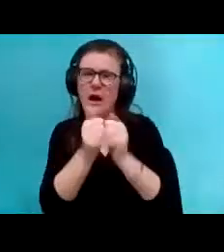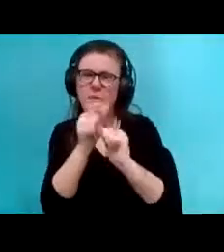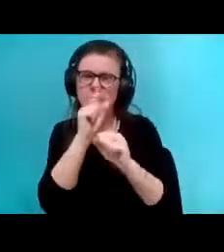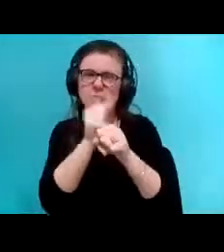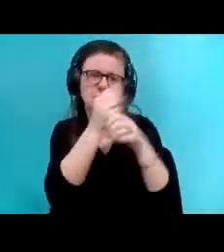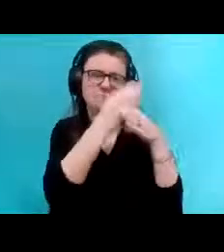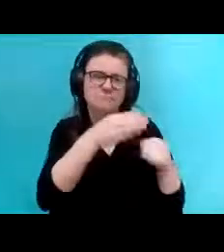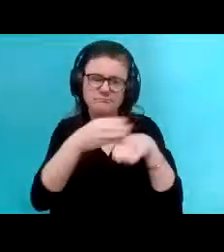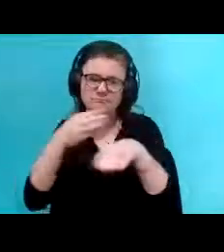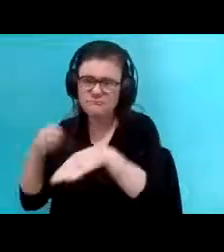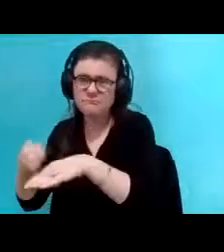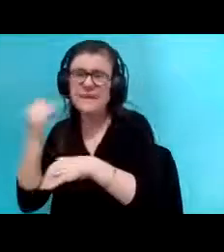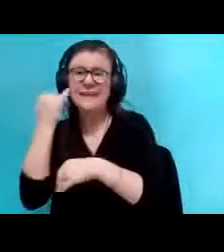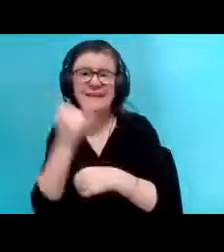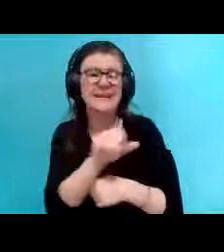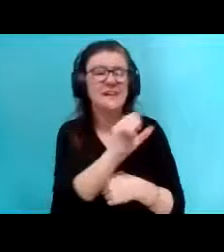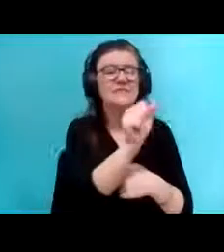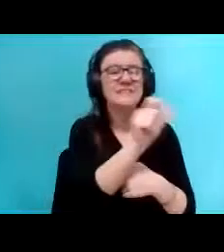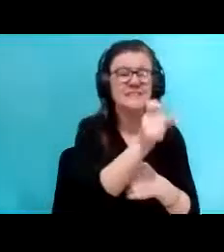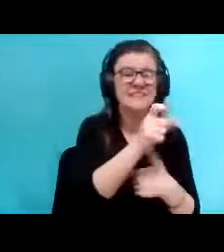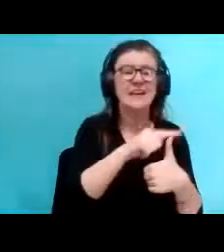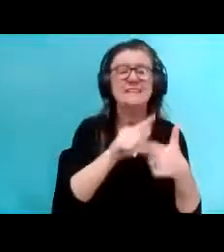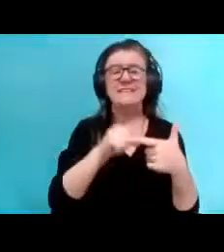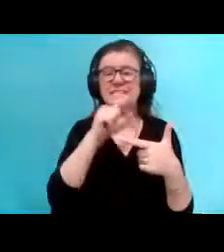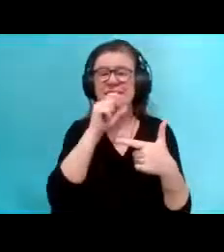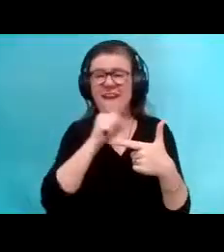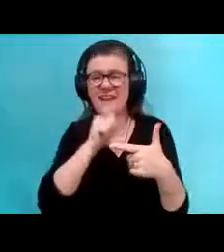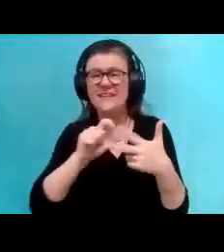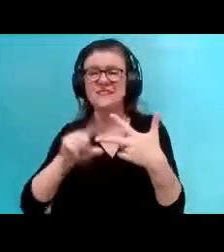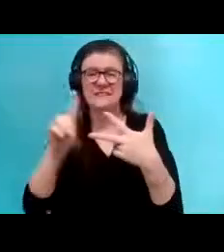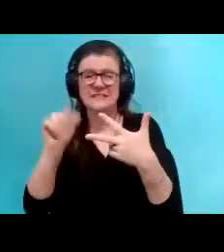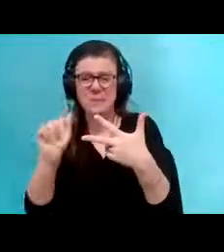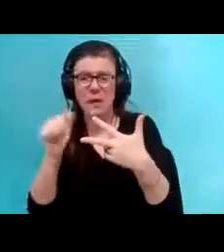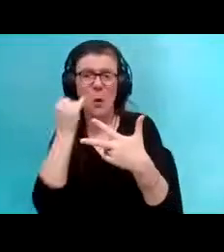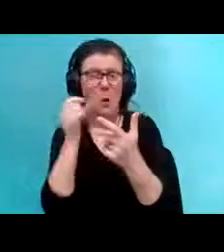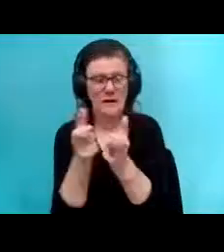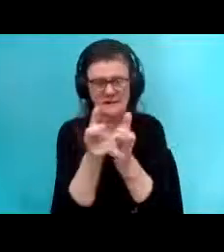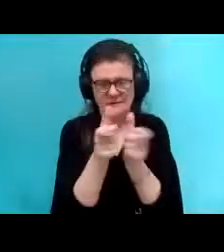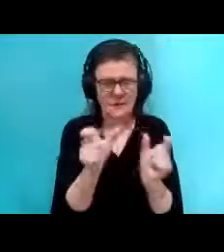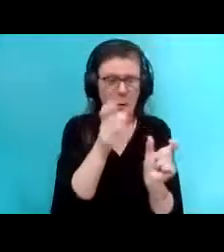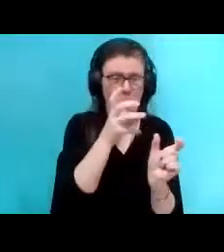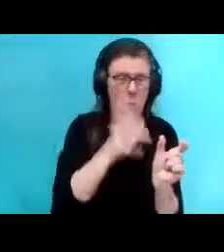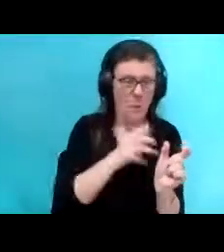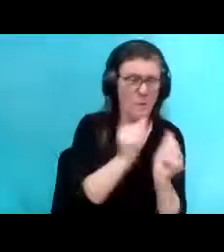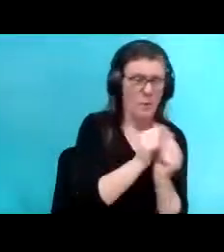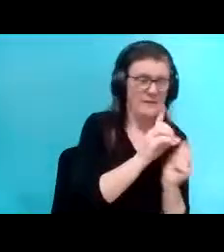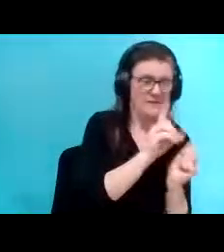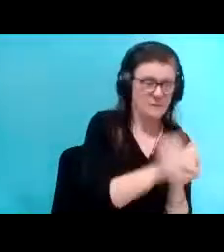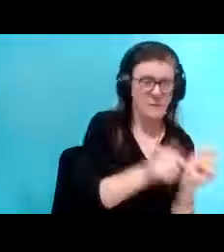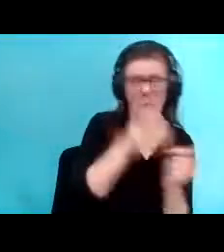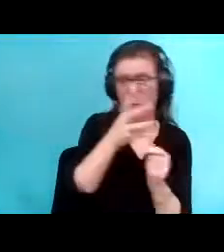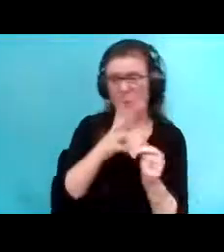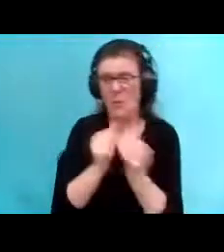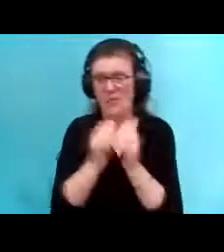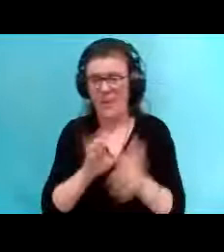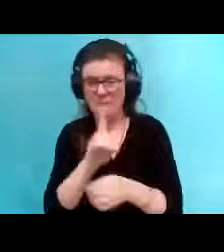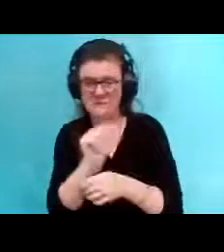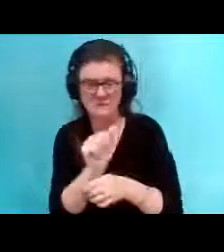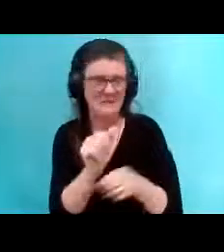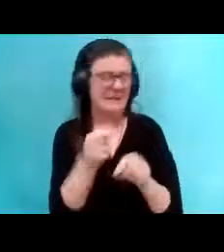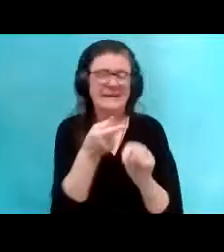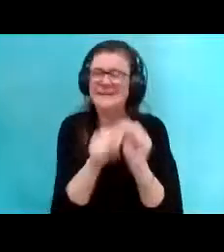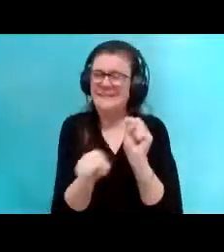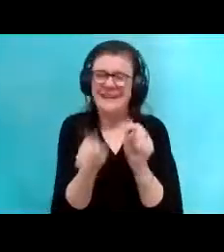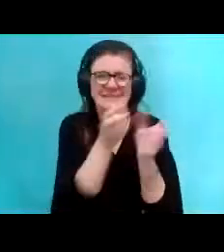sex, age, disability, and by a combination of these characteristics may not be possible in all situations and should not be